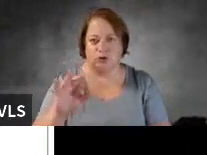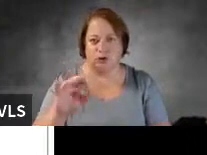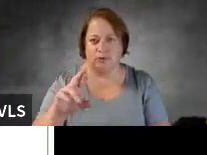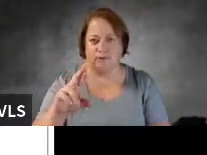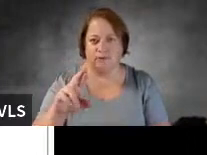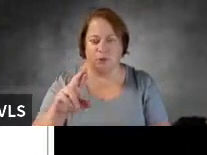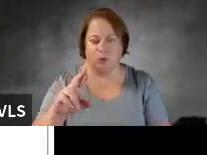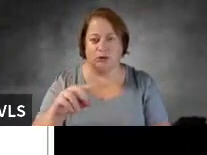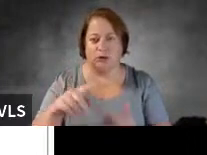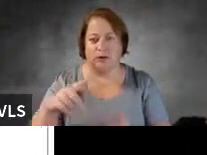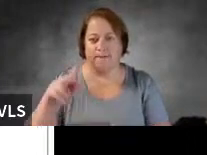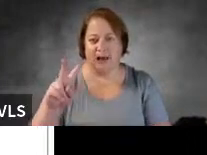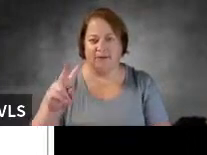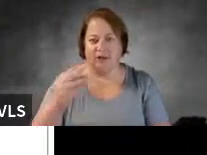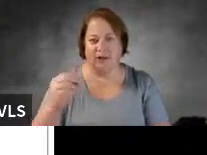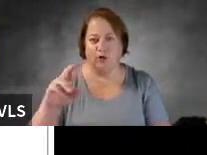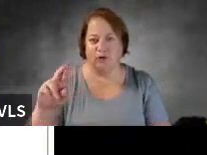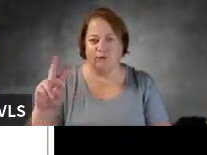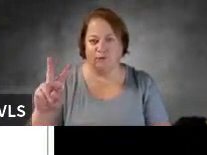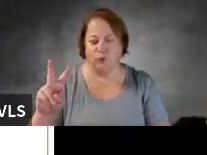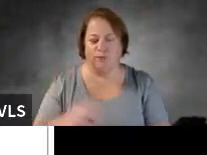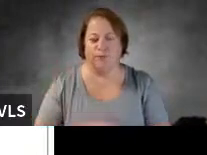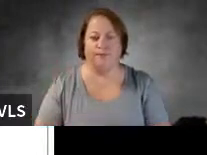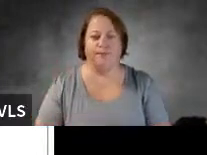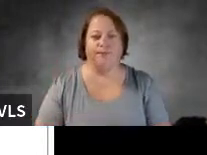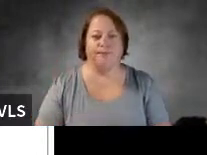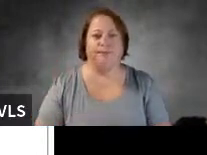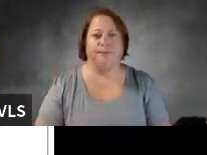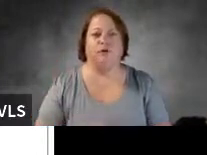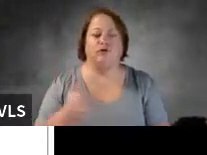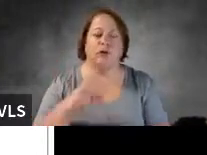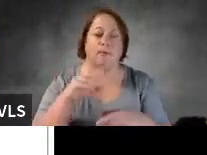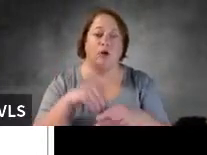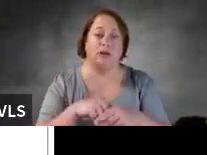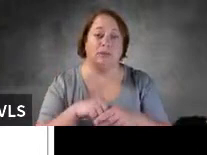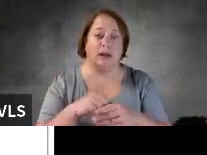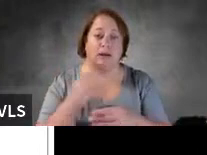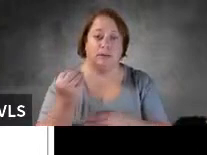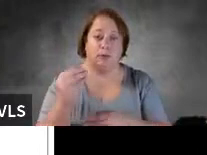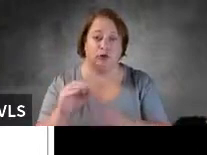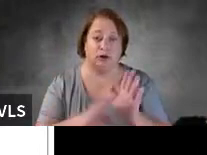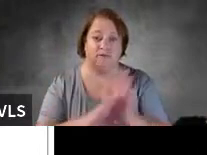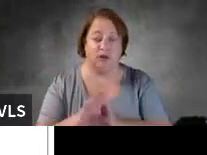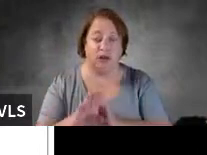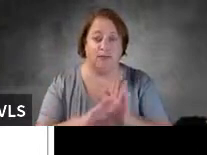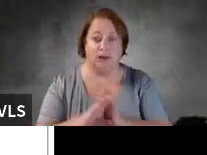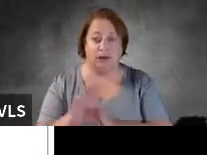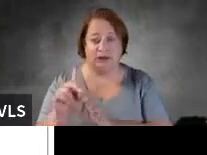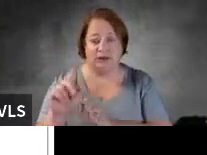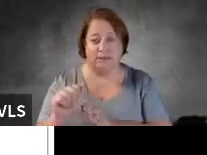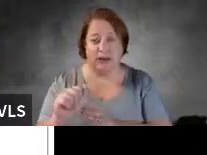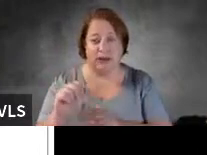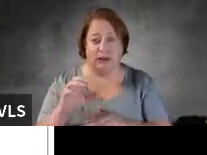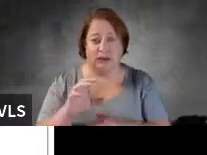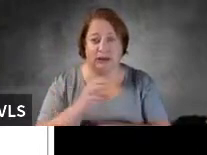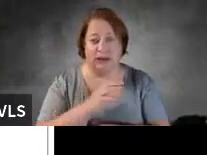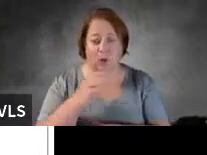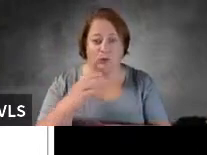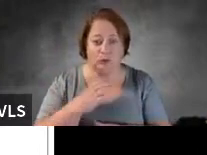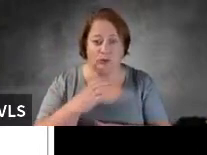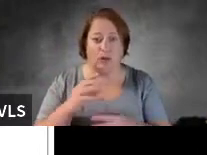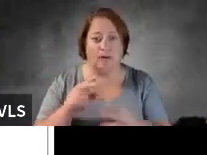Pattonville, and Riverview Garden School Districts. She participated in the Missouri Developmental Disabilities Council Partners and